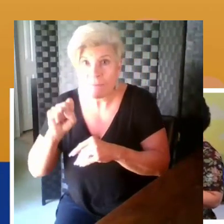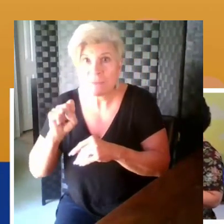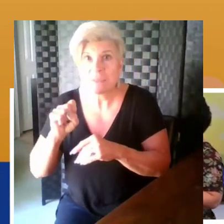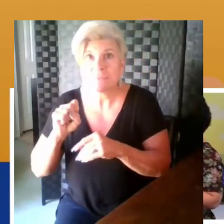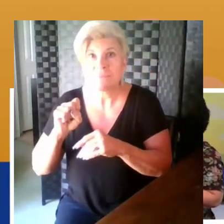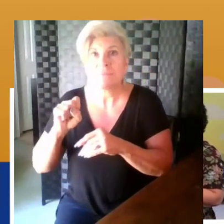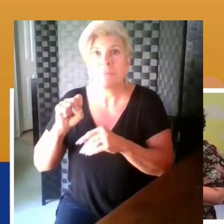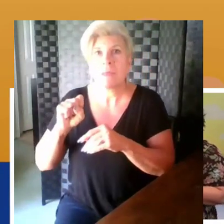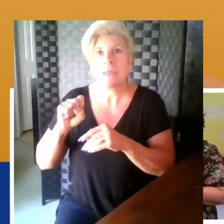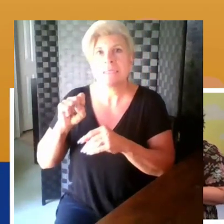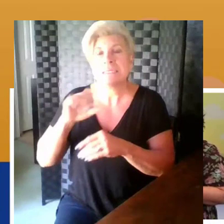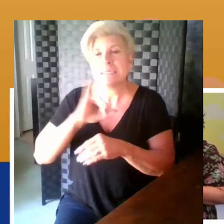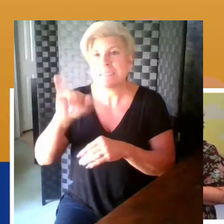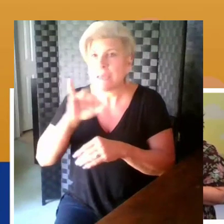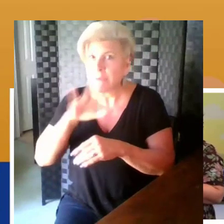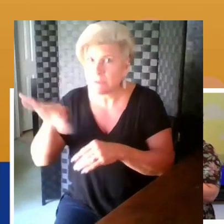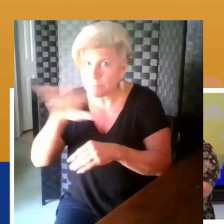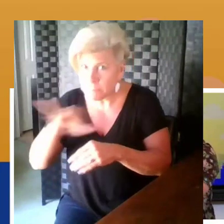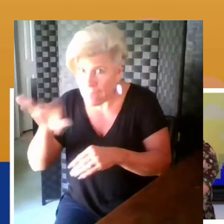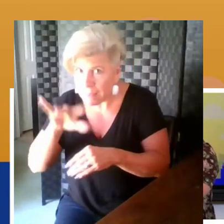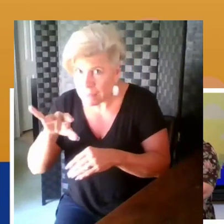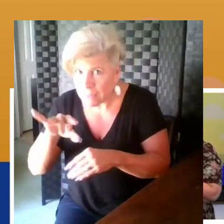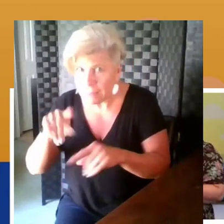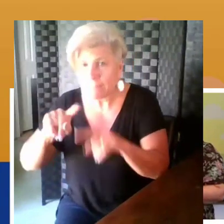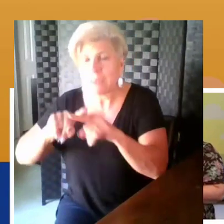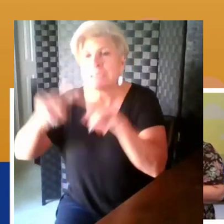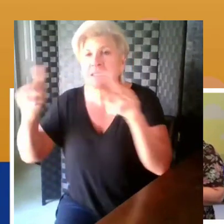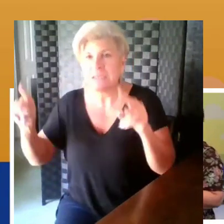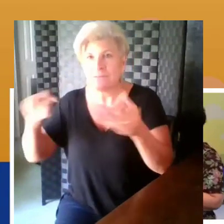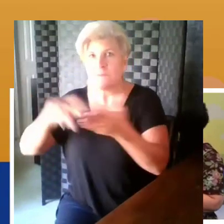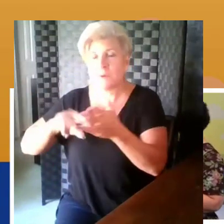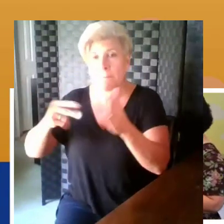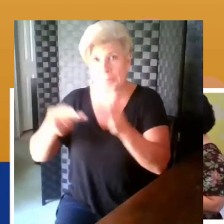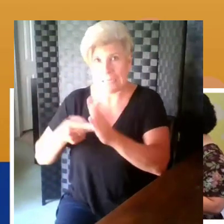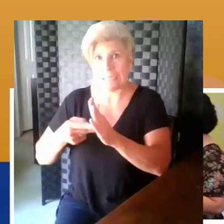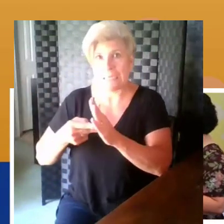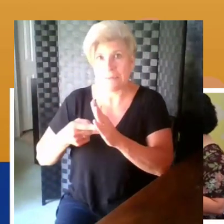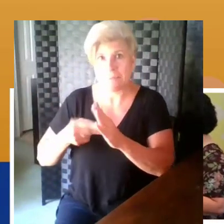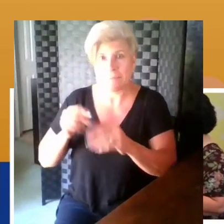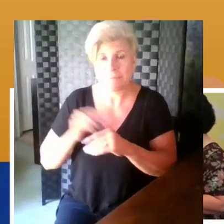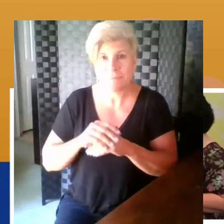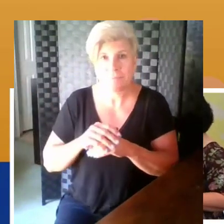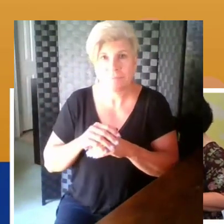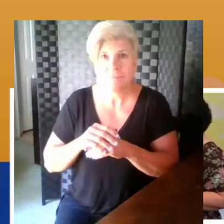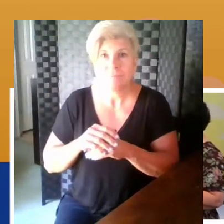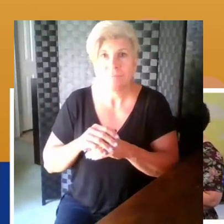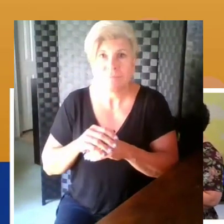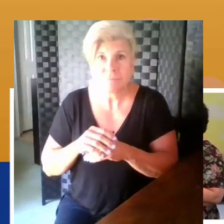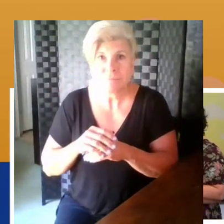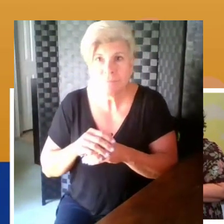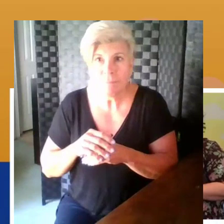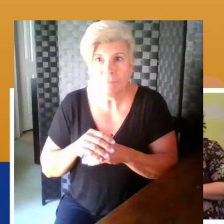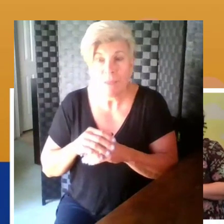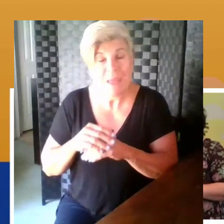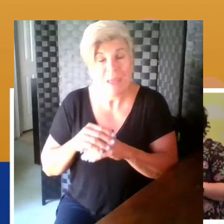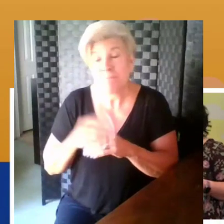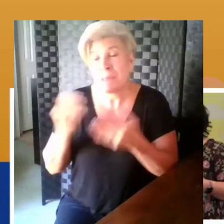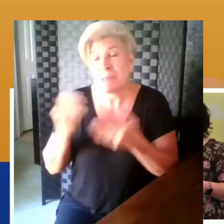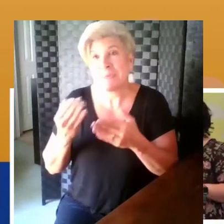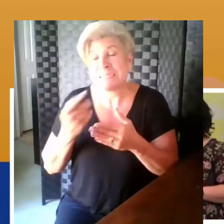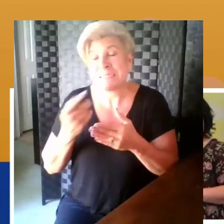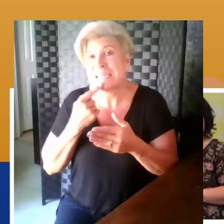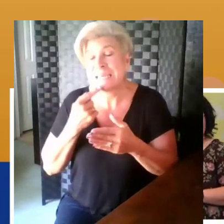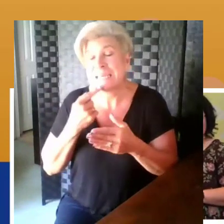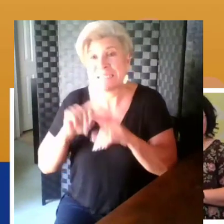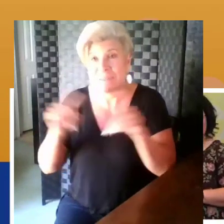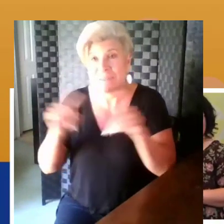pronunciation. They have the same spelling, remember, like lead and lead, and they may or may not share the same pronunciation,